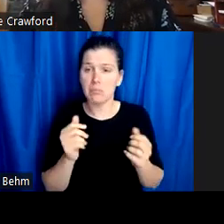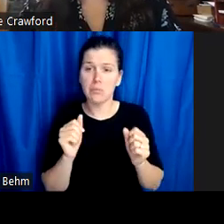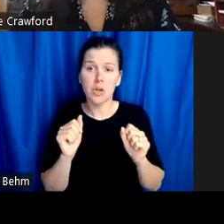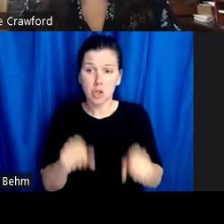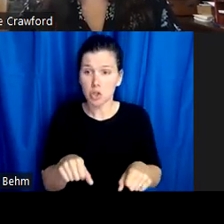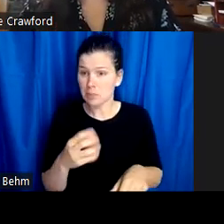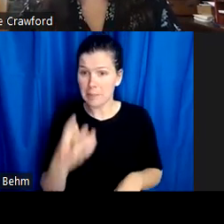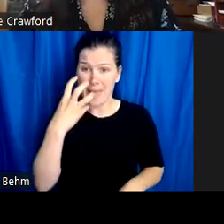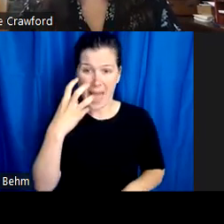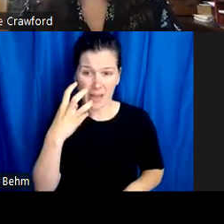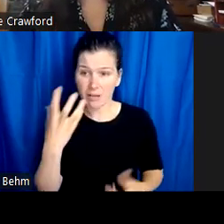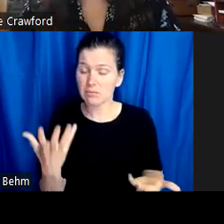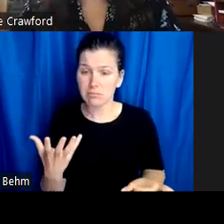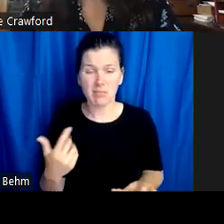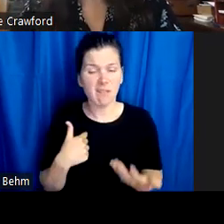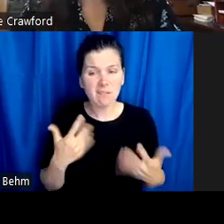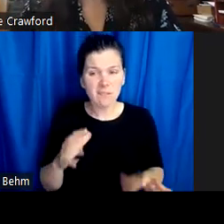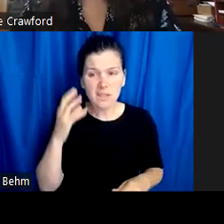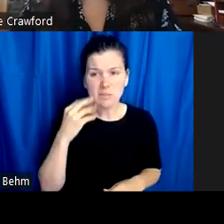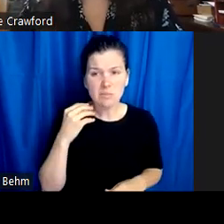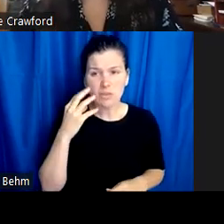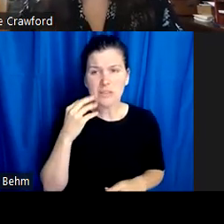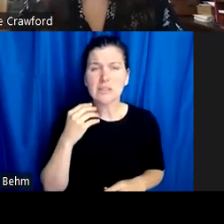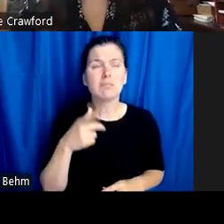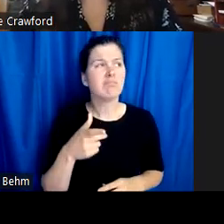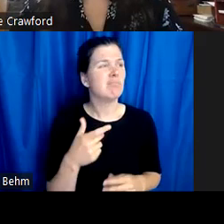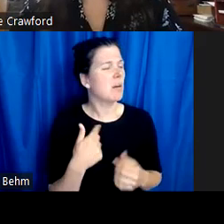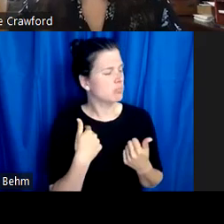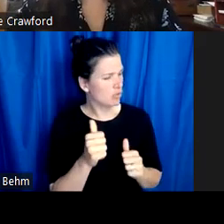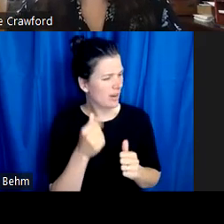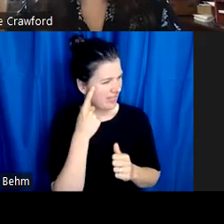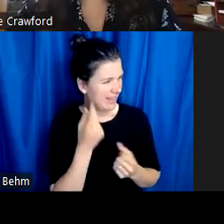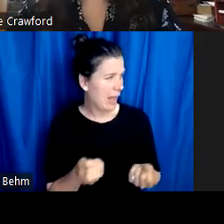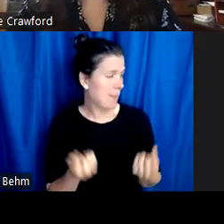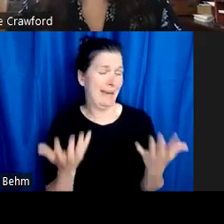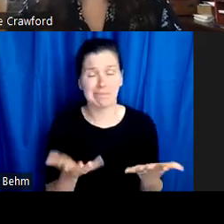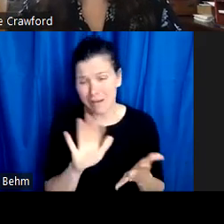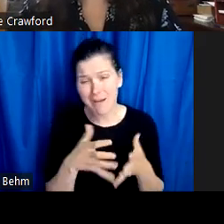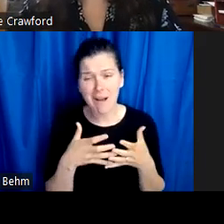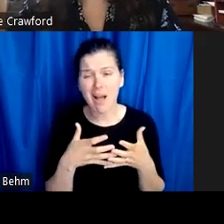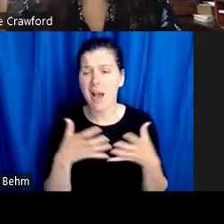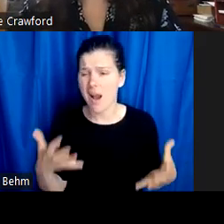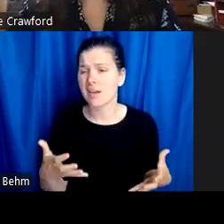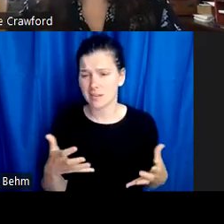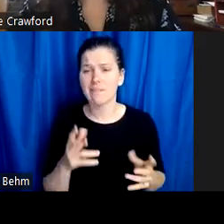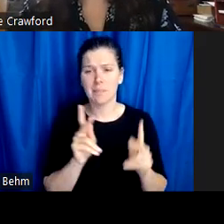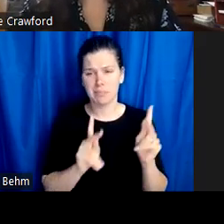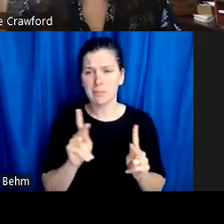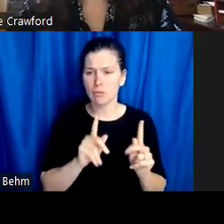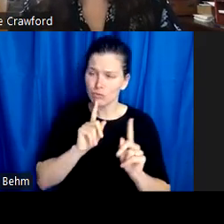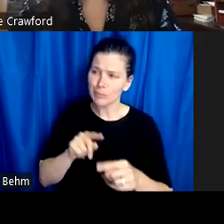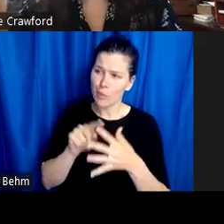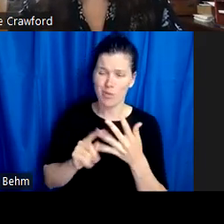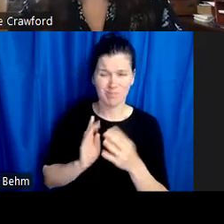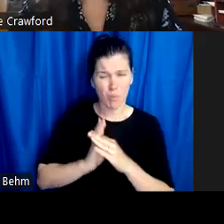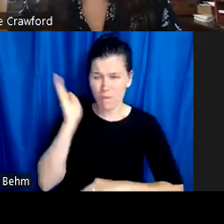mad. I've had, I'm trying to think how many, a lot of reports given to me, well over 1,000, I